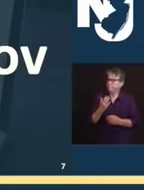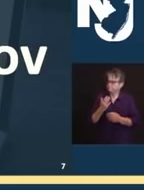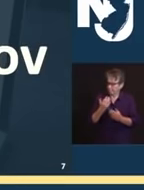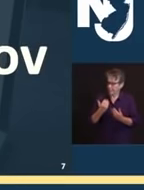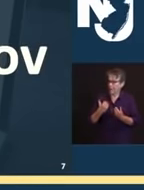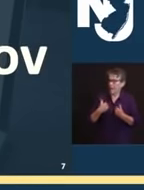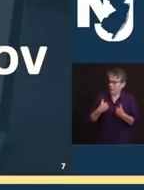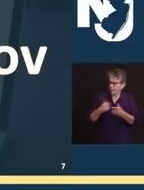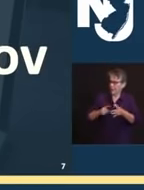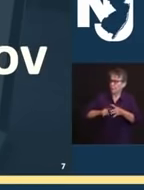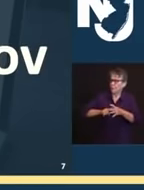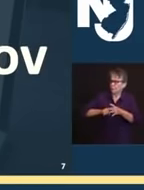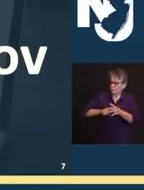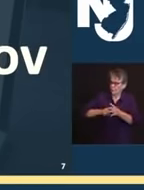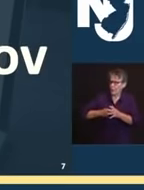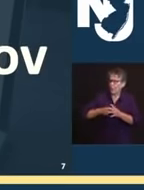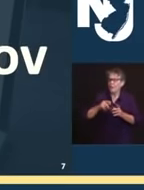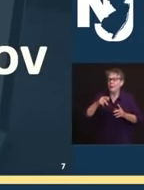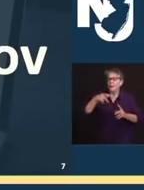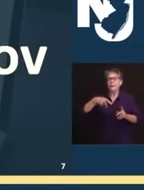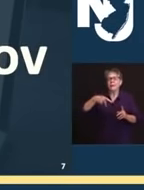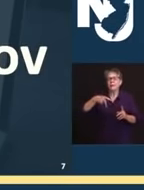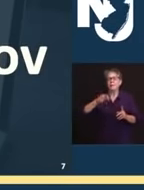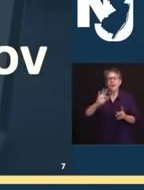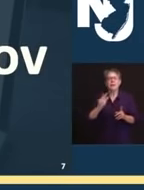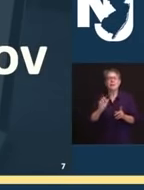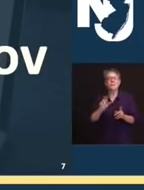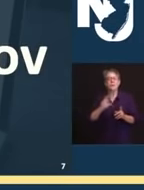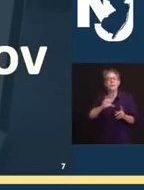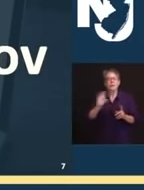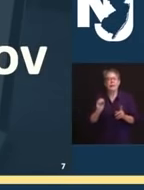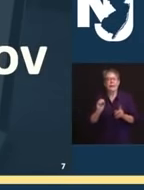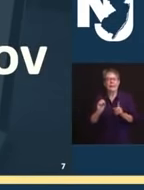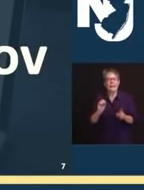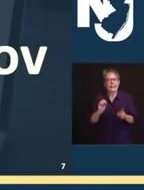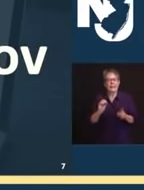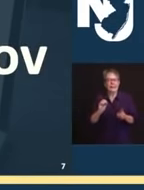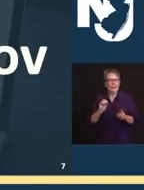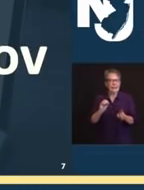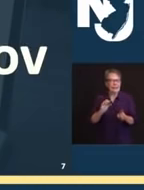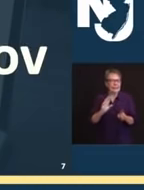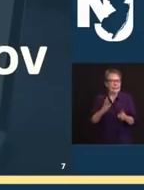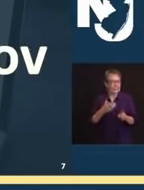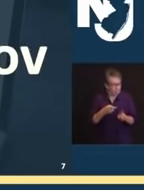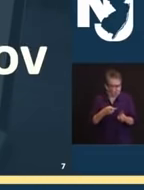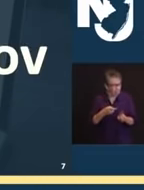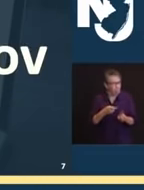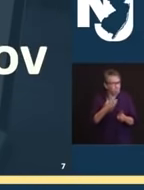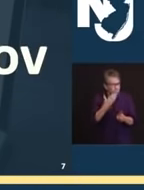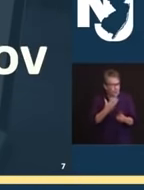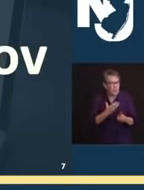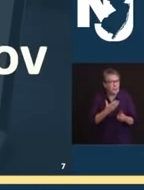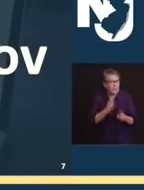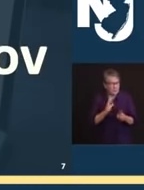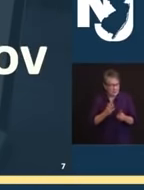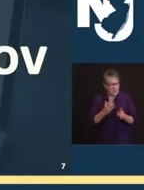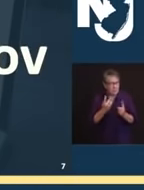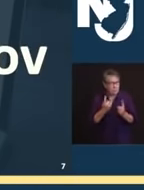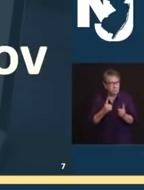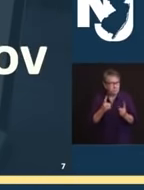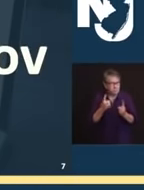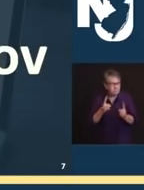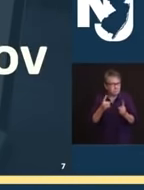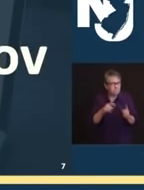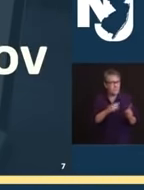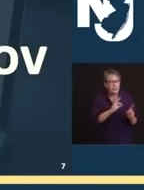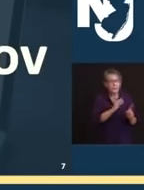morning. That is a big deal, I assume, Judy and Ed, in the right direction. Dr. Fauci previewed as a general